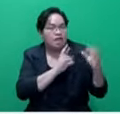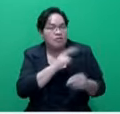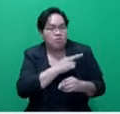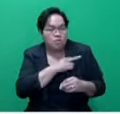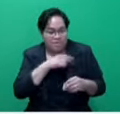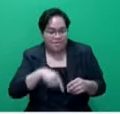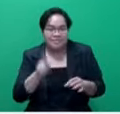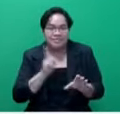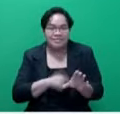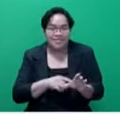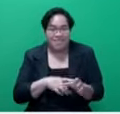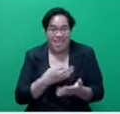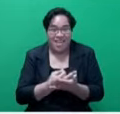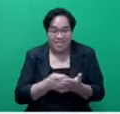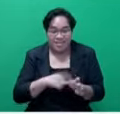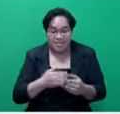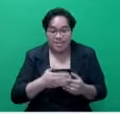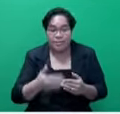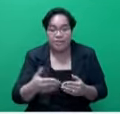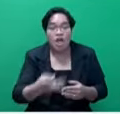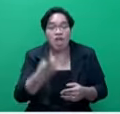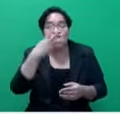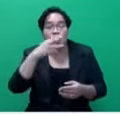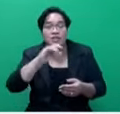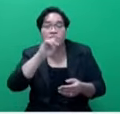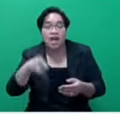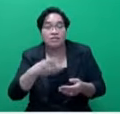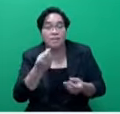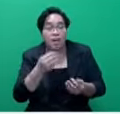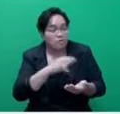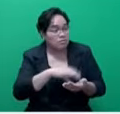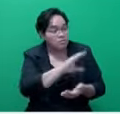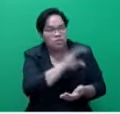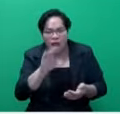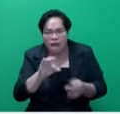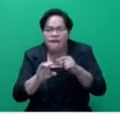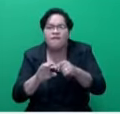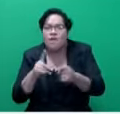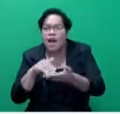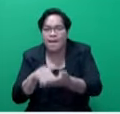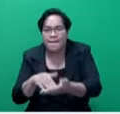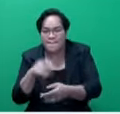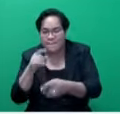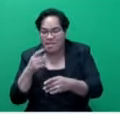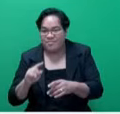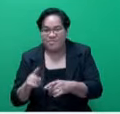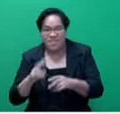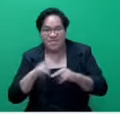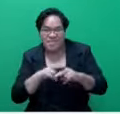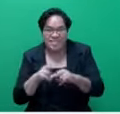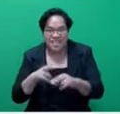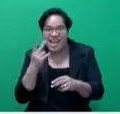year. The increase to 30,000 in the first home grant for Fijians to construct their first home has